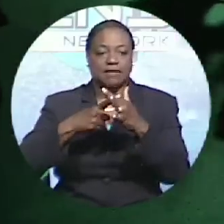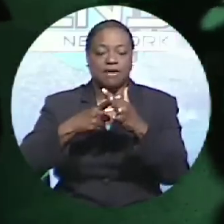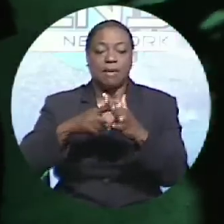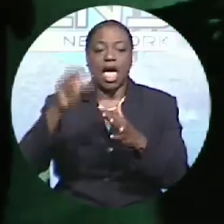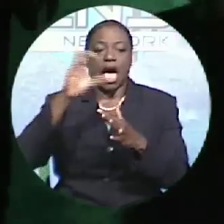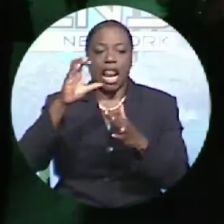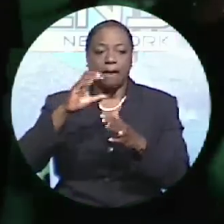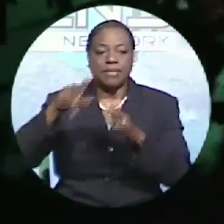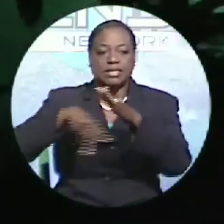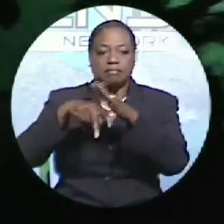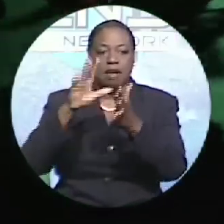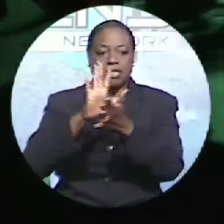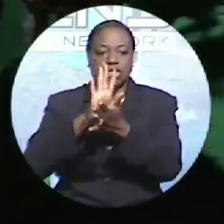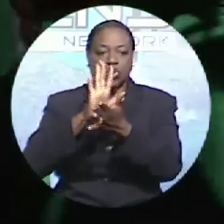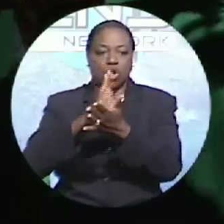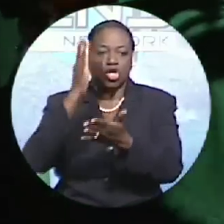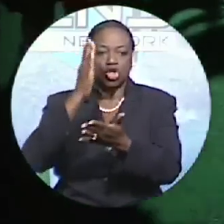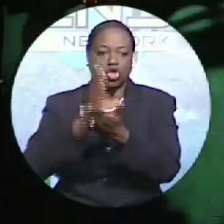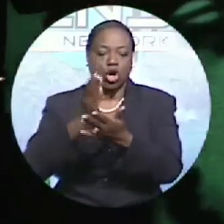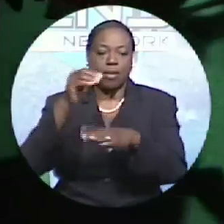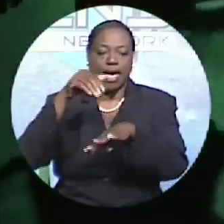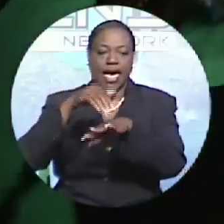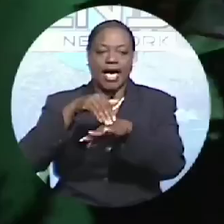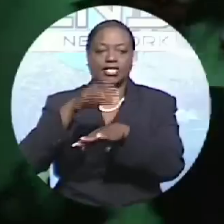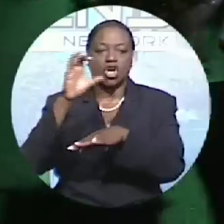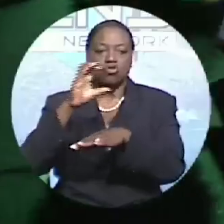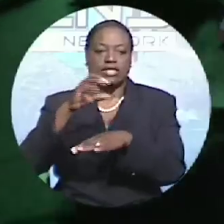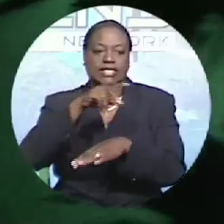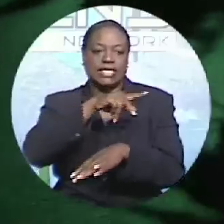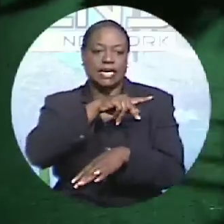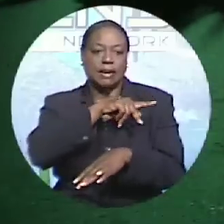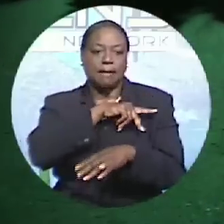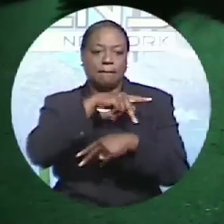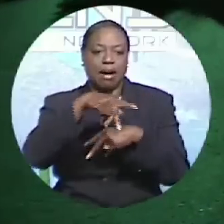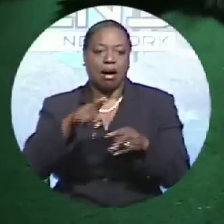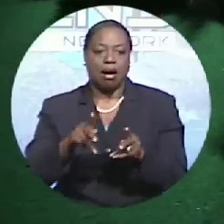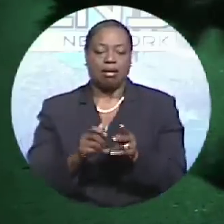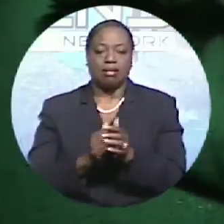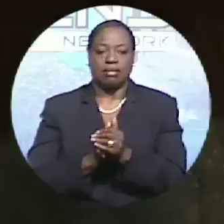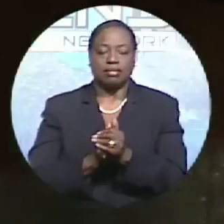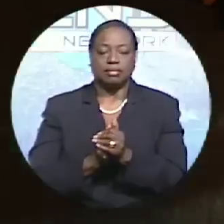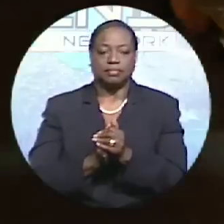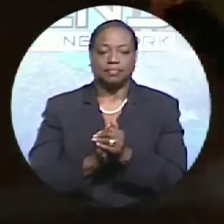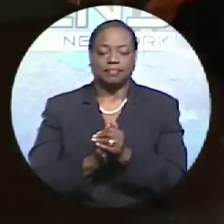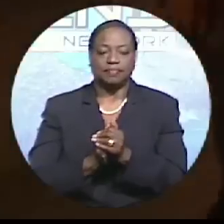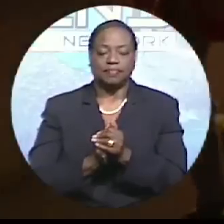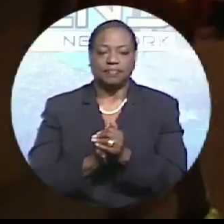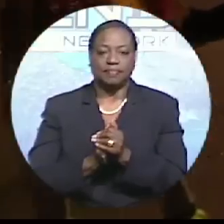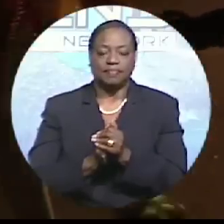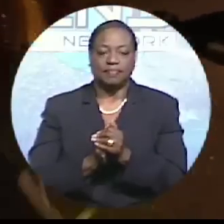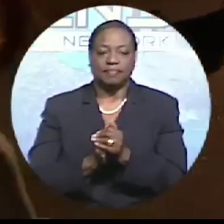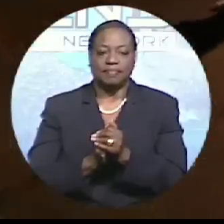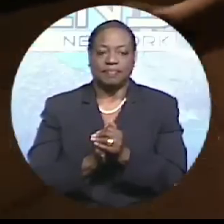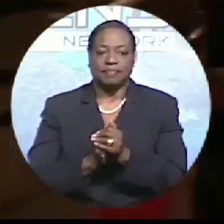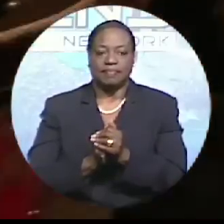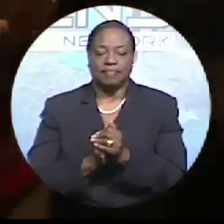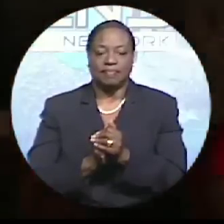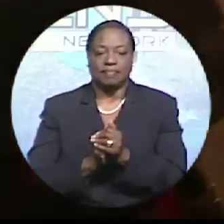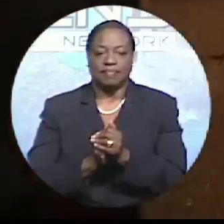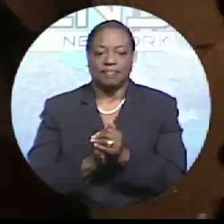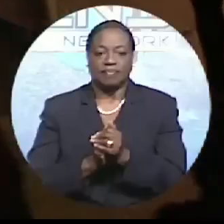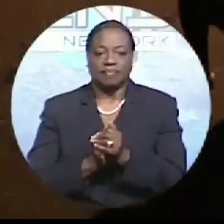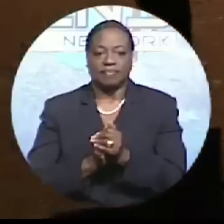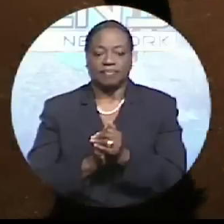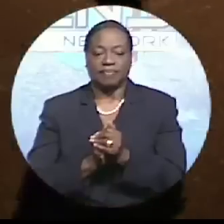School and ended at Christie Park. Here's organizer Reverend Dr. William Thompson. Well, the small parade is the best in all the